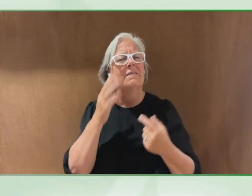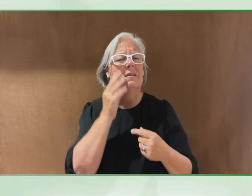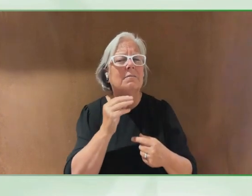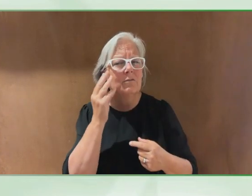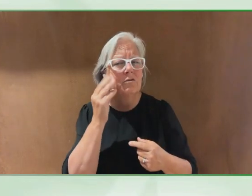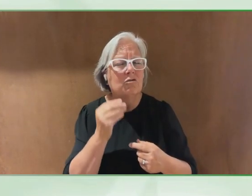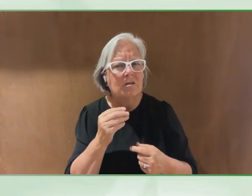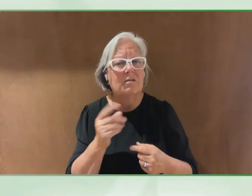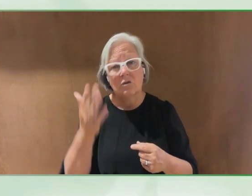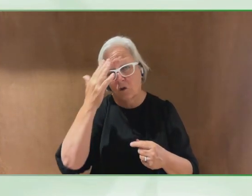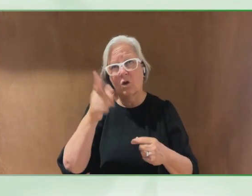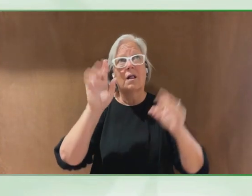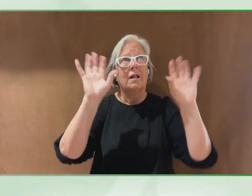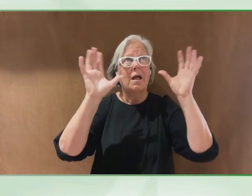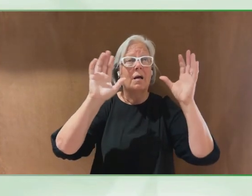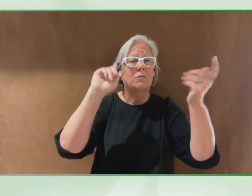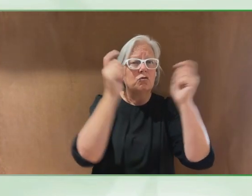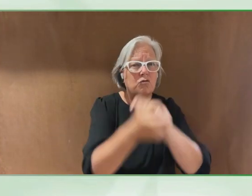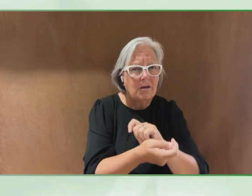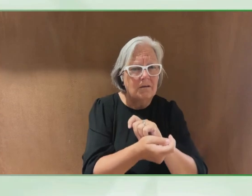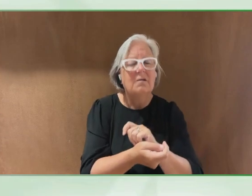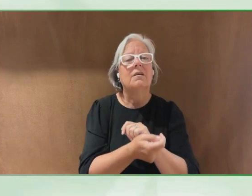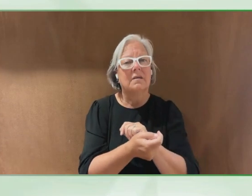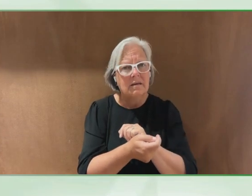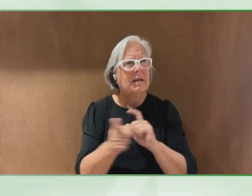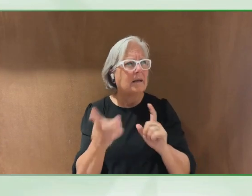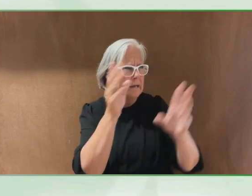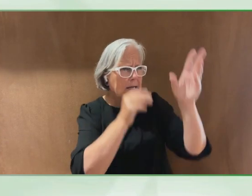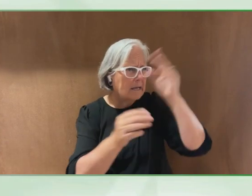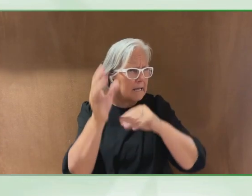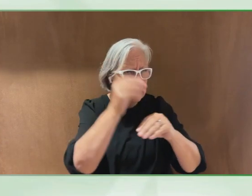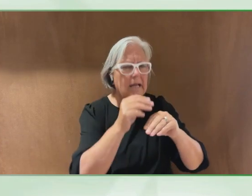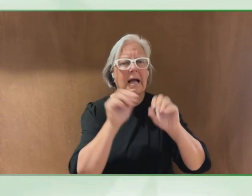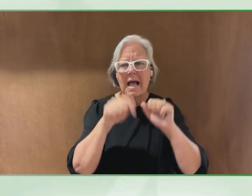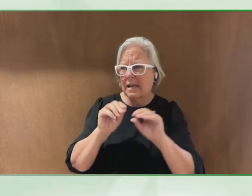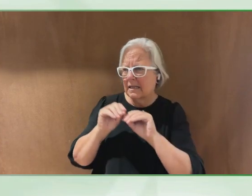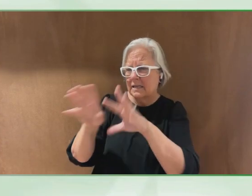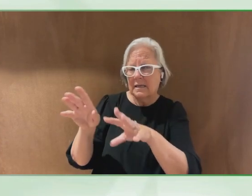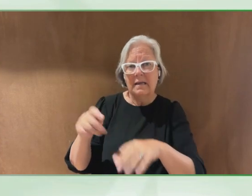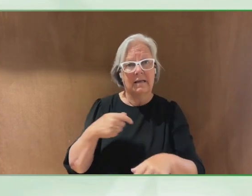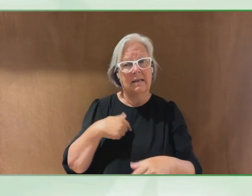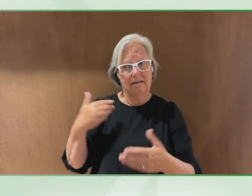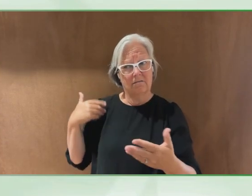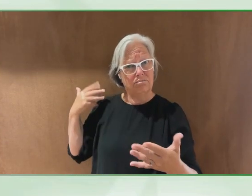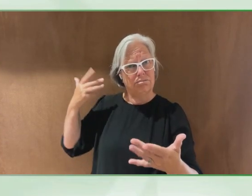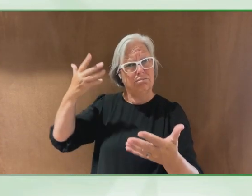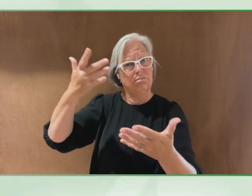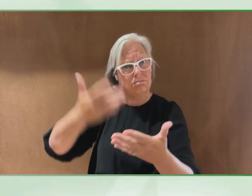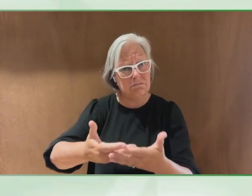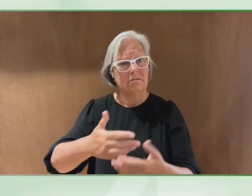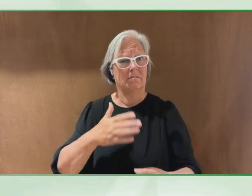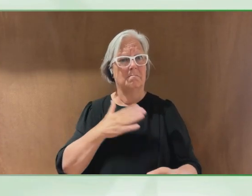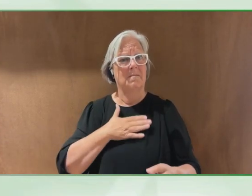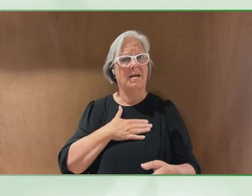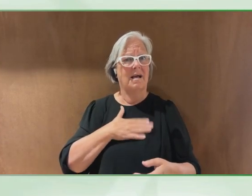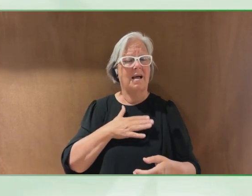change, can provide such innovation and insight because we've had to live in a generation where my generation is Gen Z, and Gen